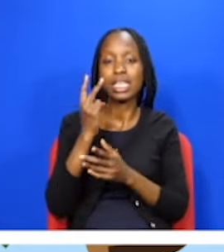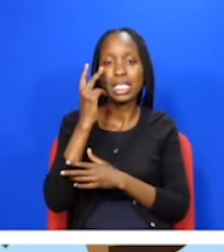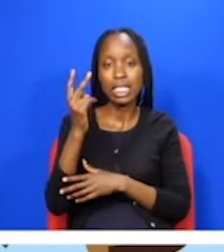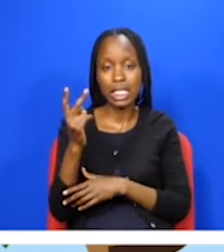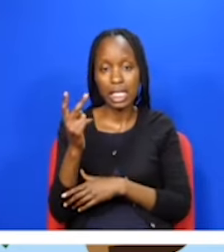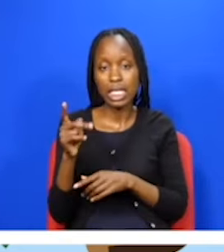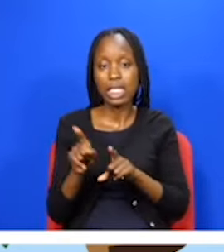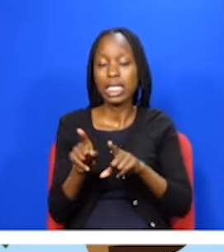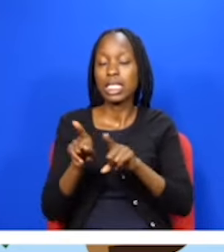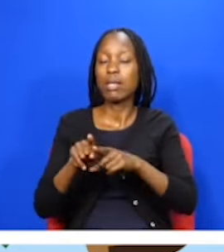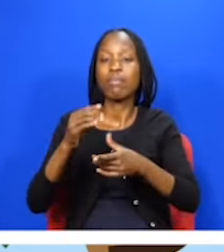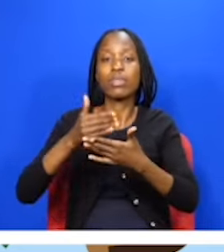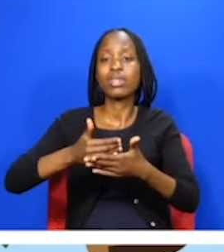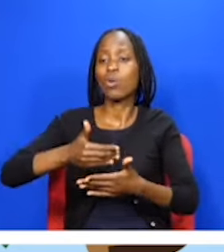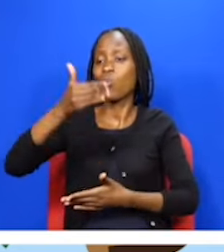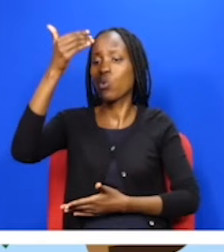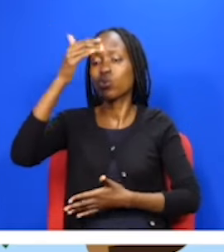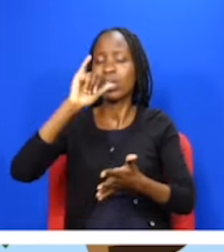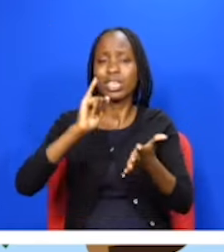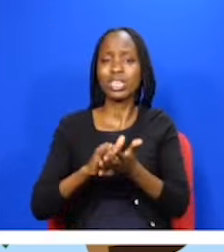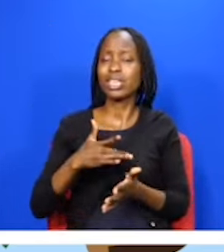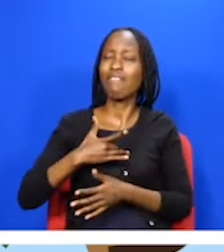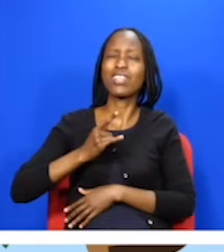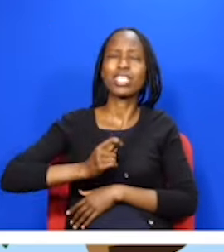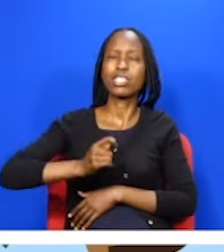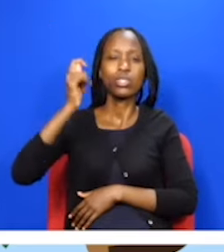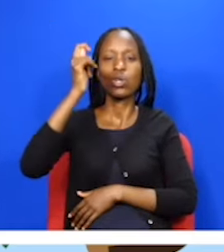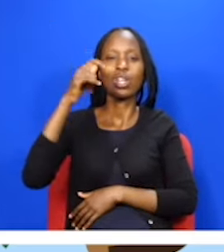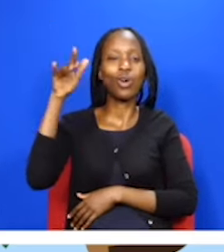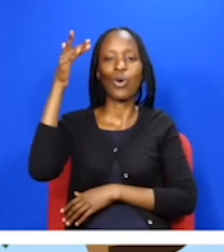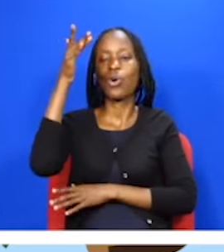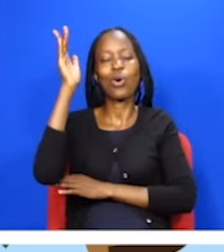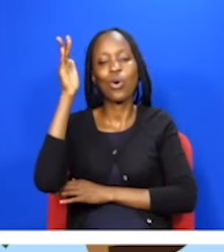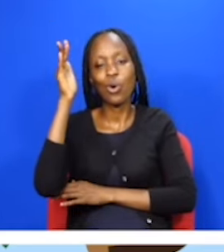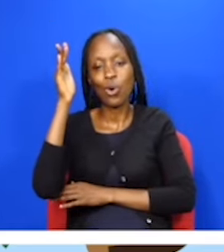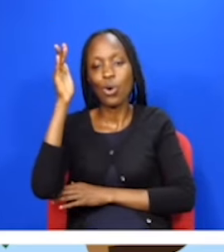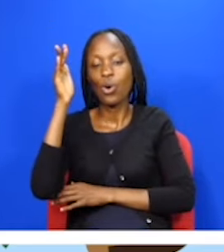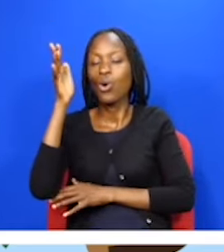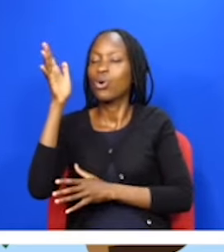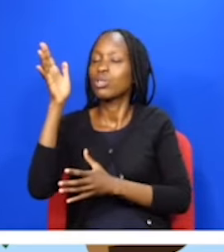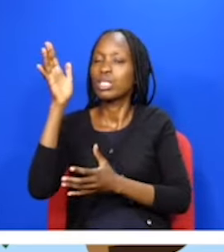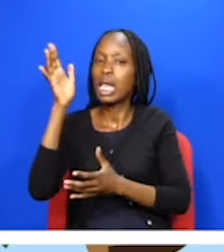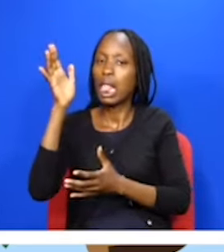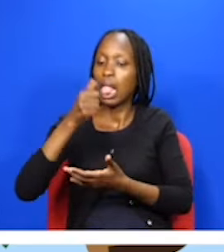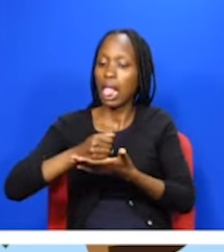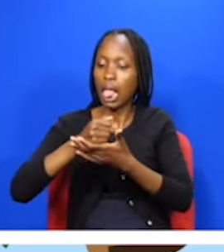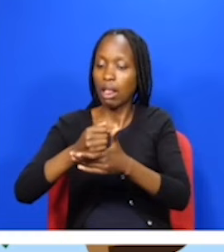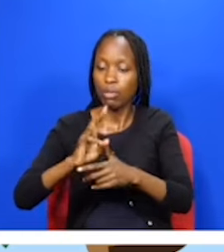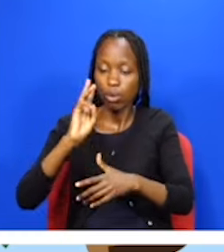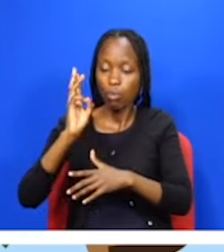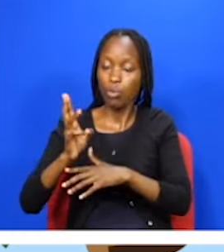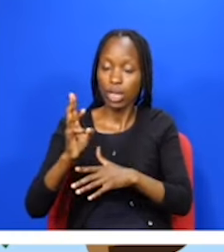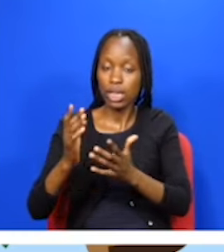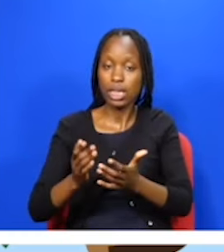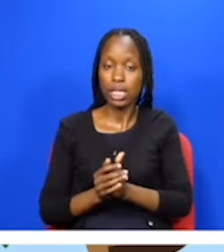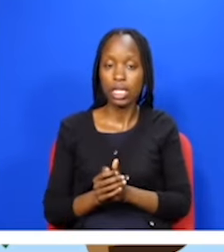those walls that were looking so huge, God is going to bring them down and take them to